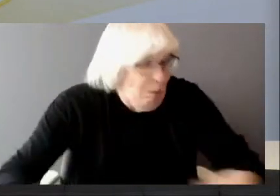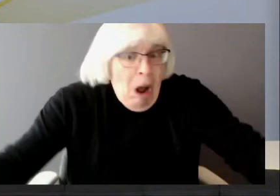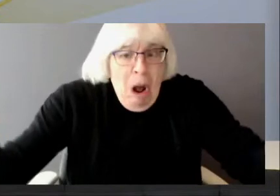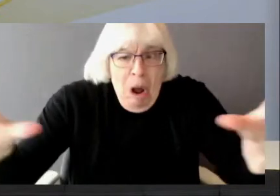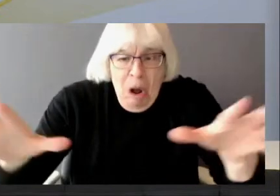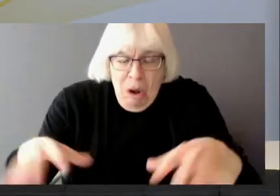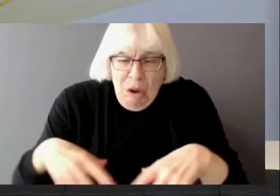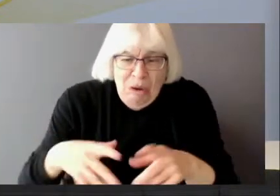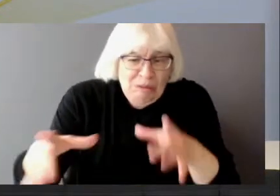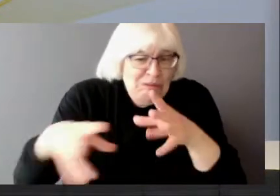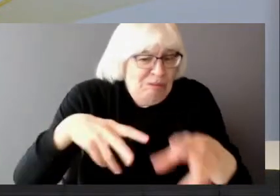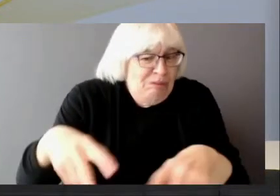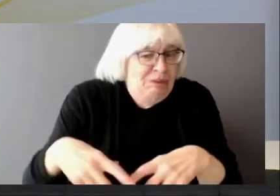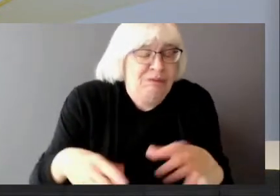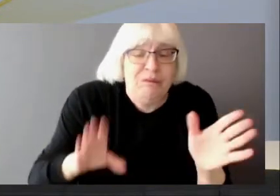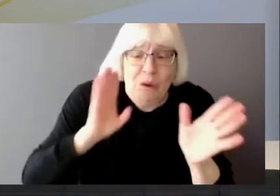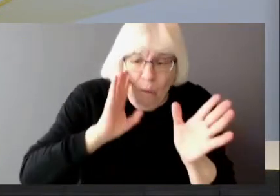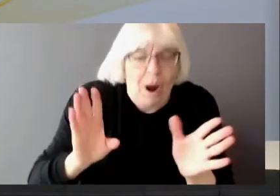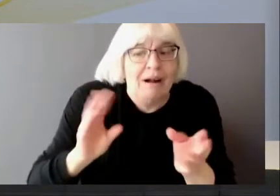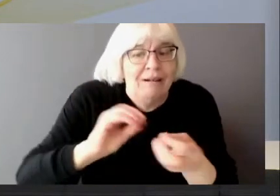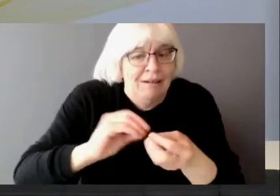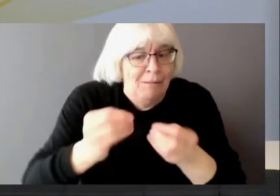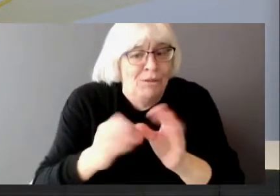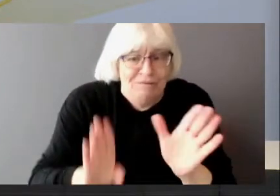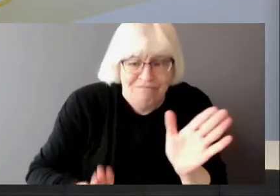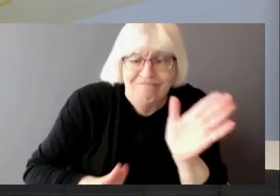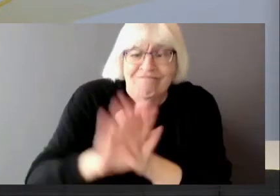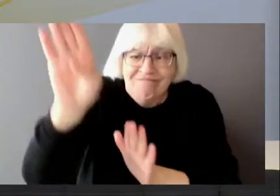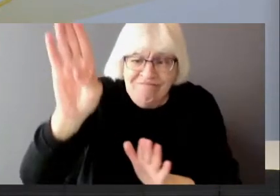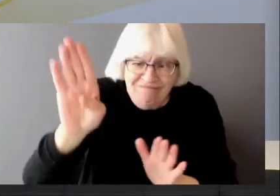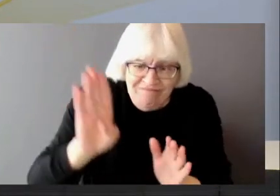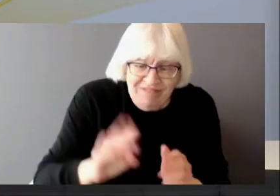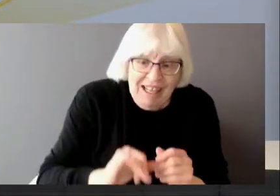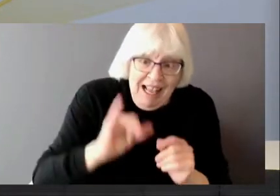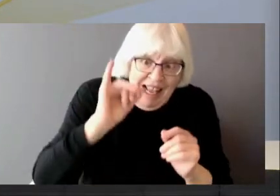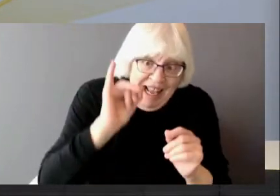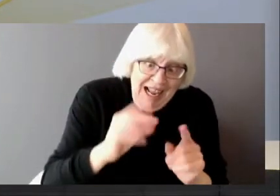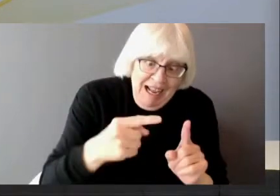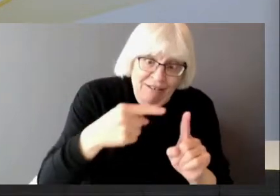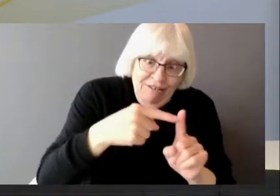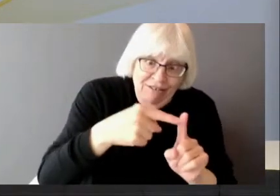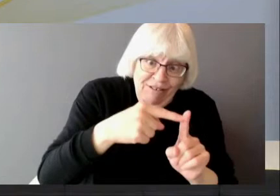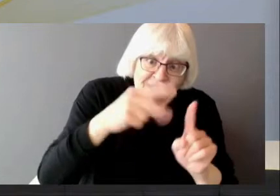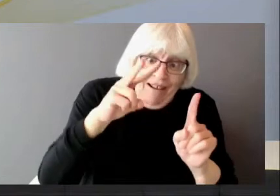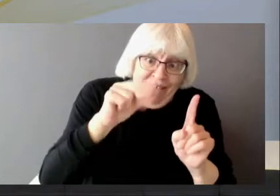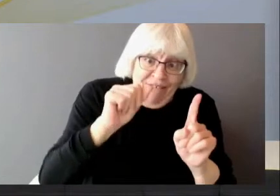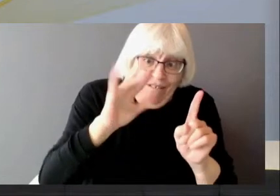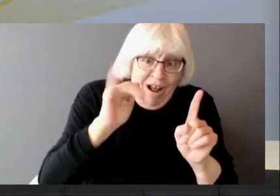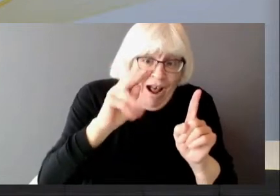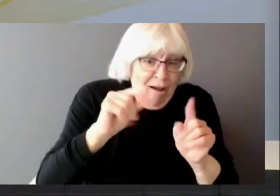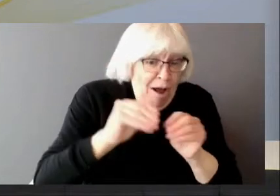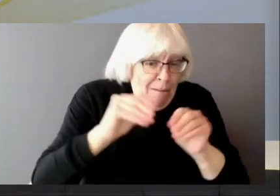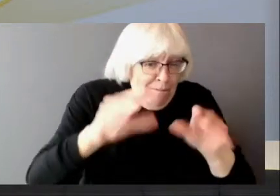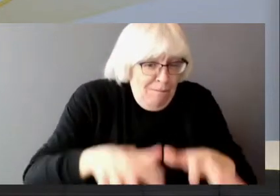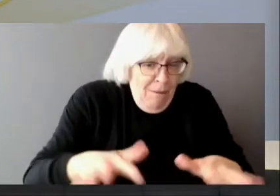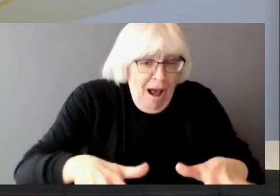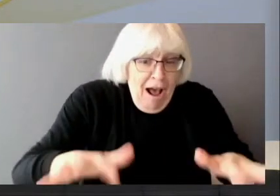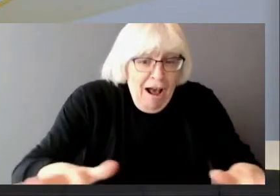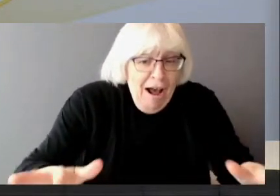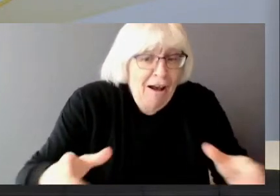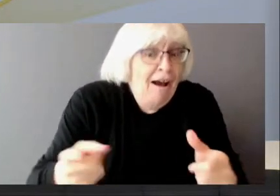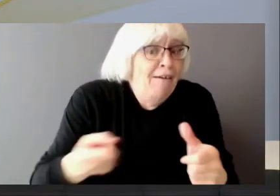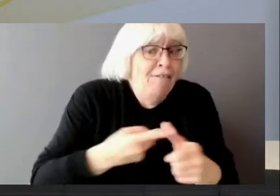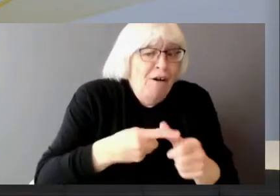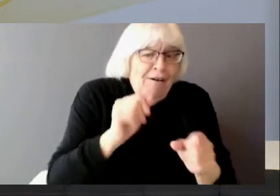are allowed to spread throughout communities, they are all capable of replacing the original strain. If a variant gets